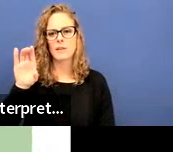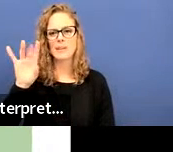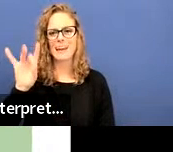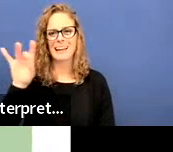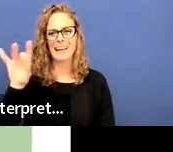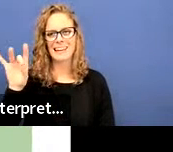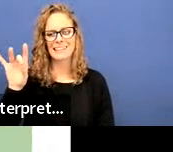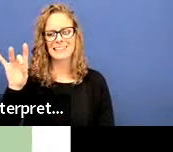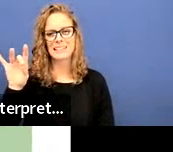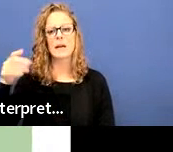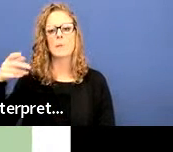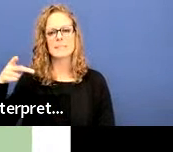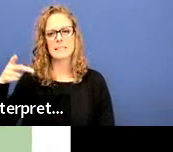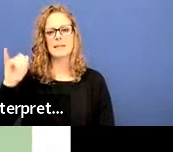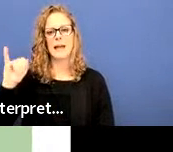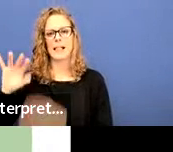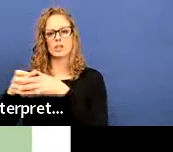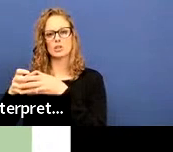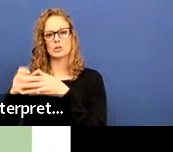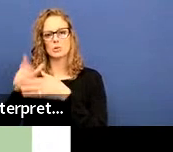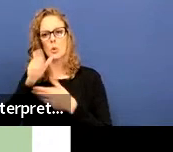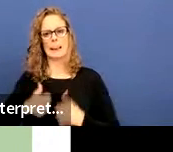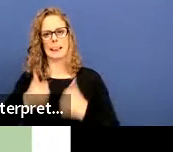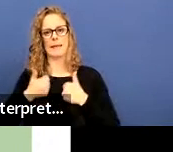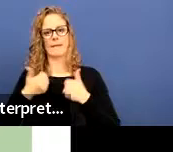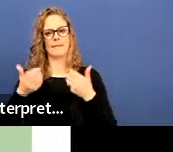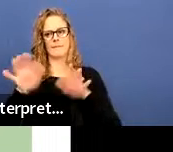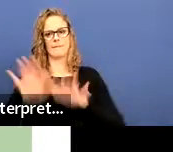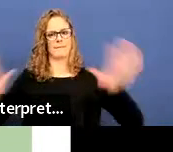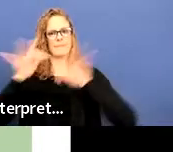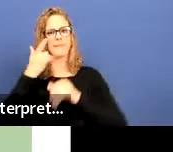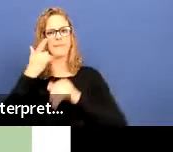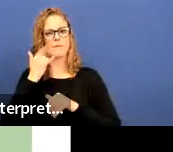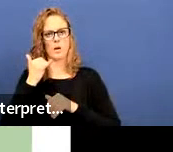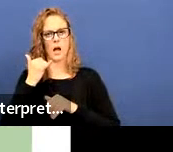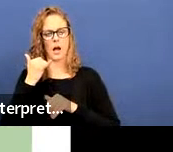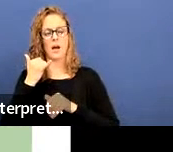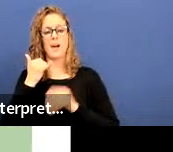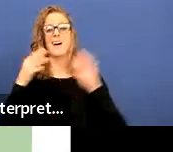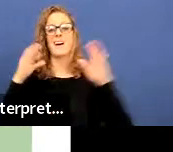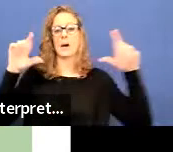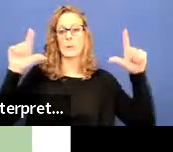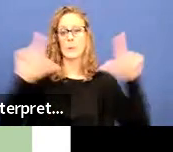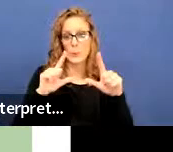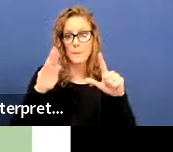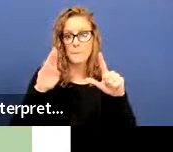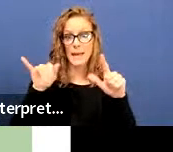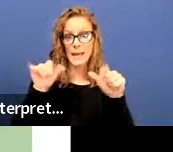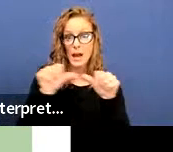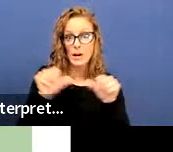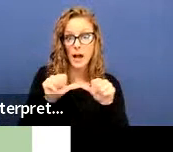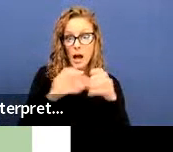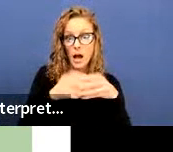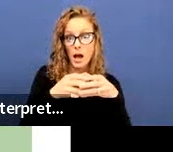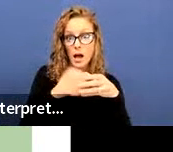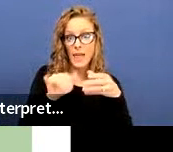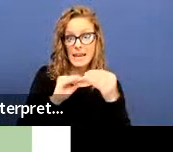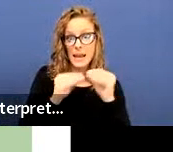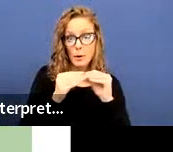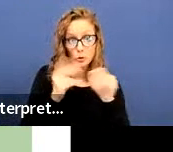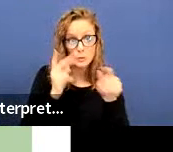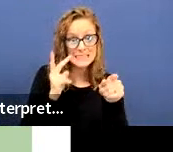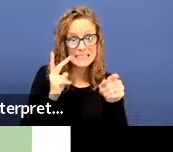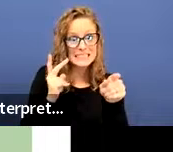140,788 Pacific Islanders in California, but for the Bay Area, that's your number that you